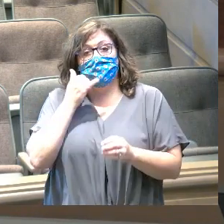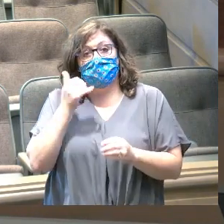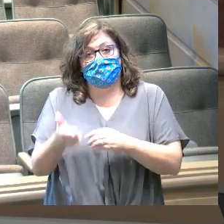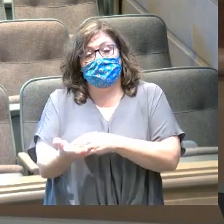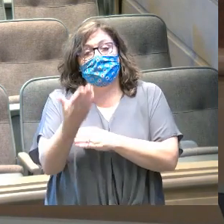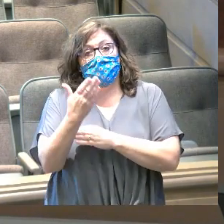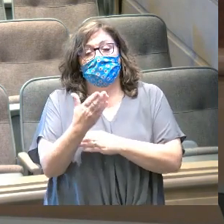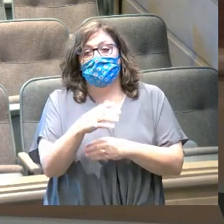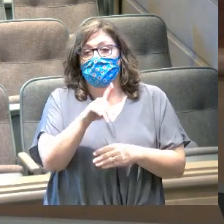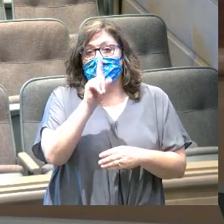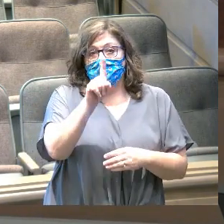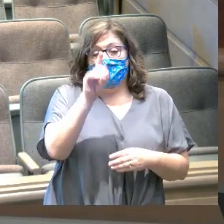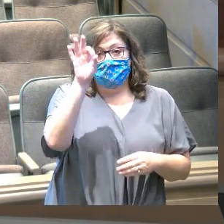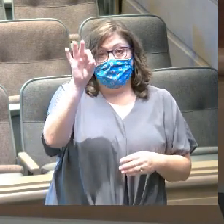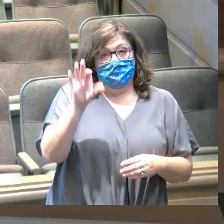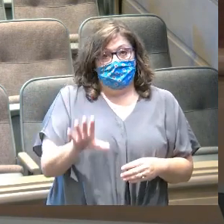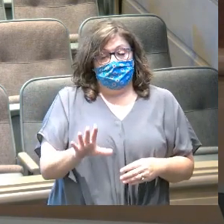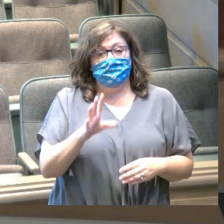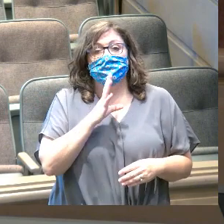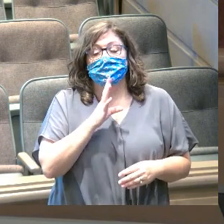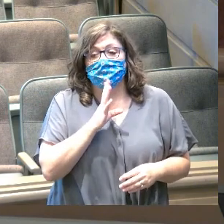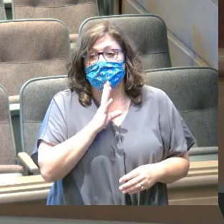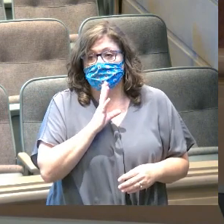the ministers expressed